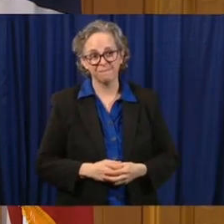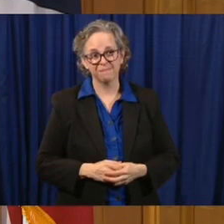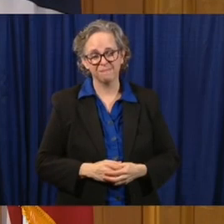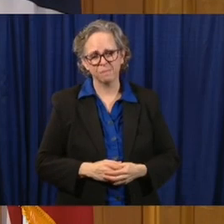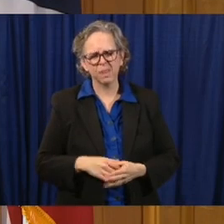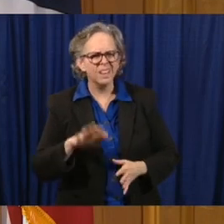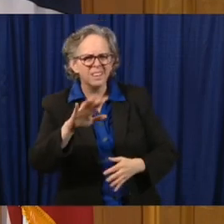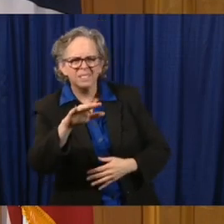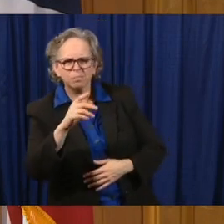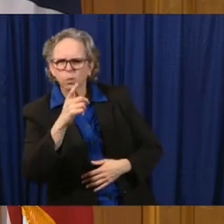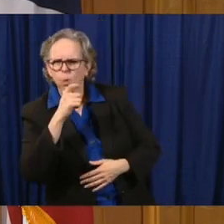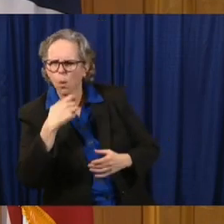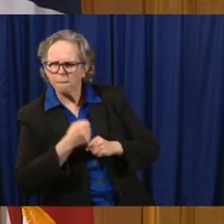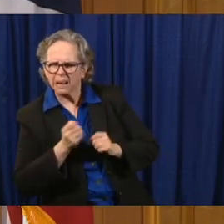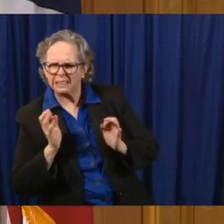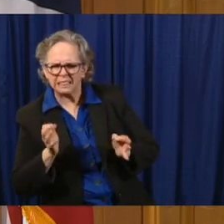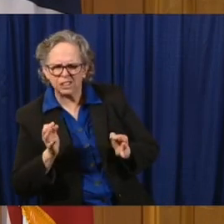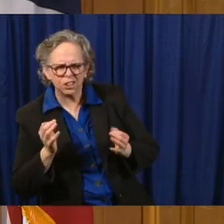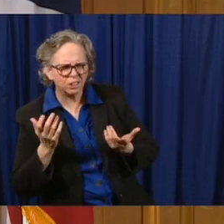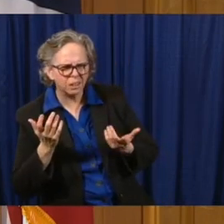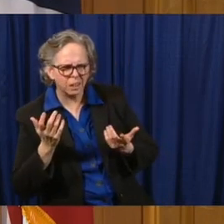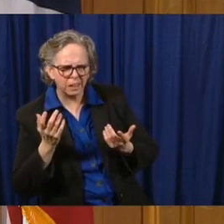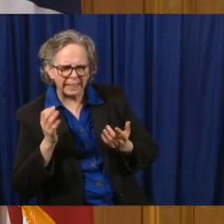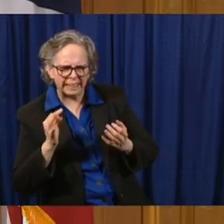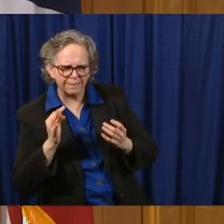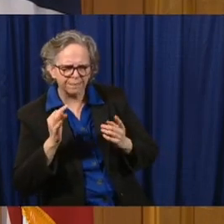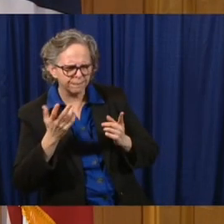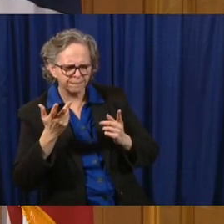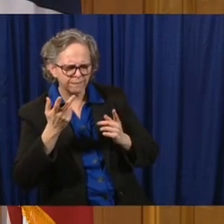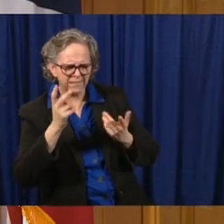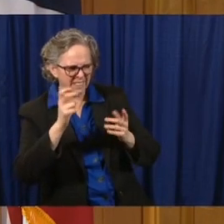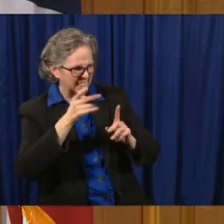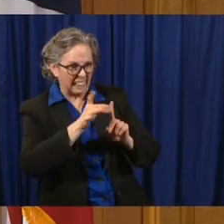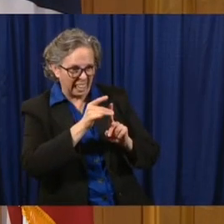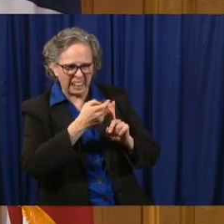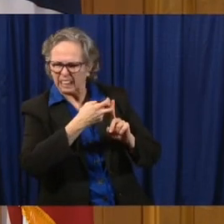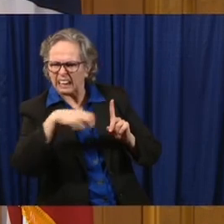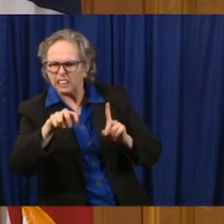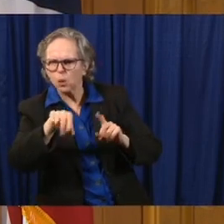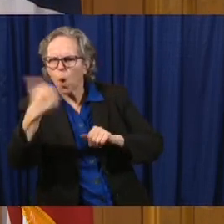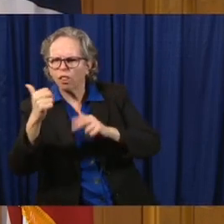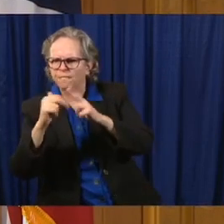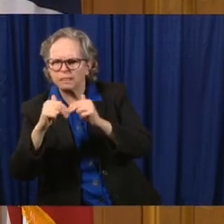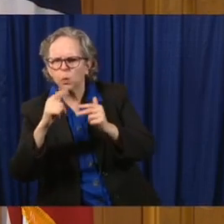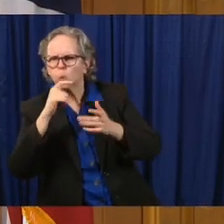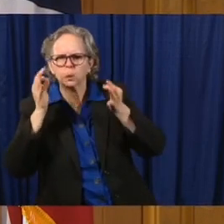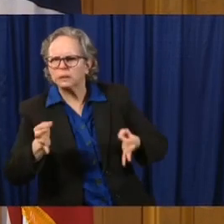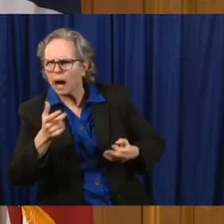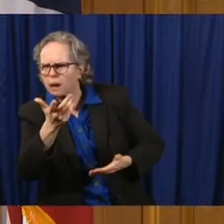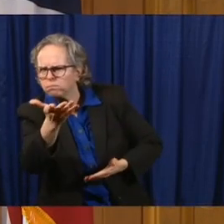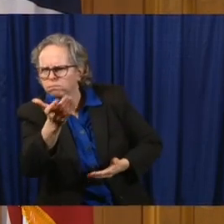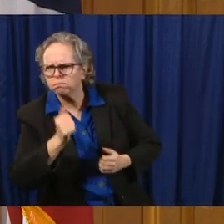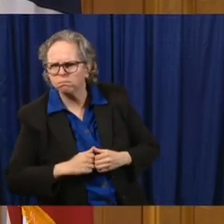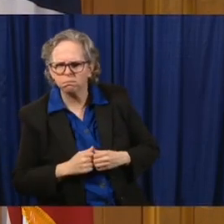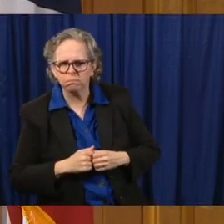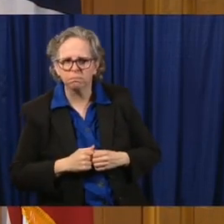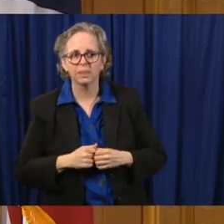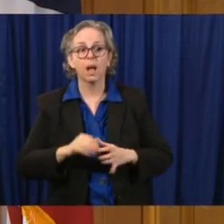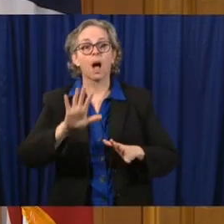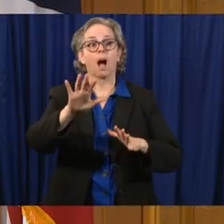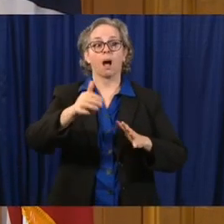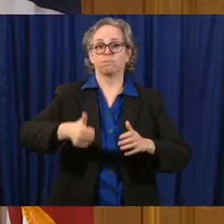be transferred to another facility? That's the director's decision. And if it's for medical reasons, that's a medical decision.